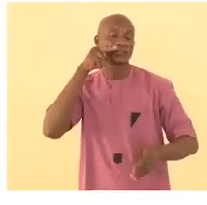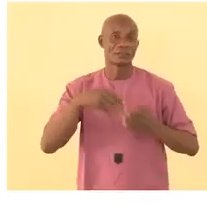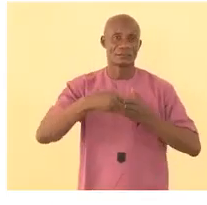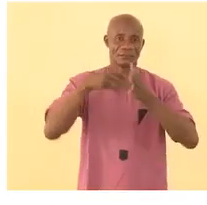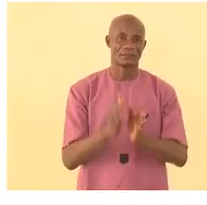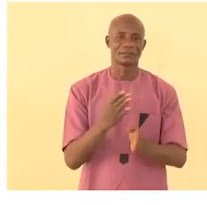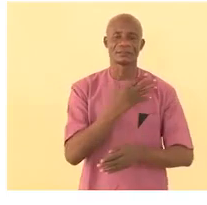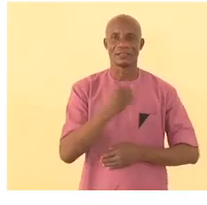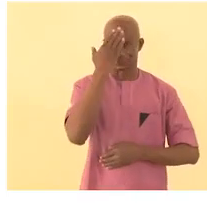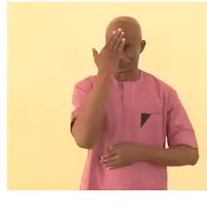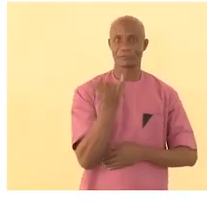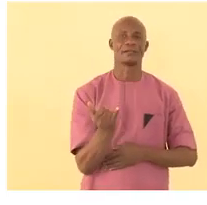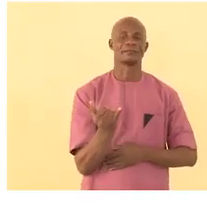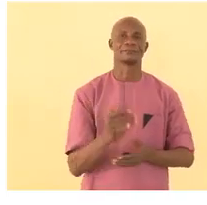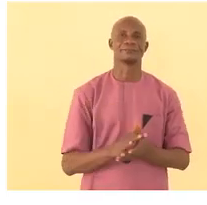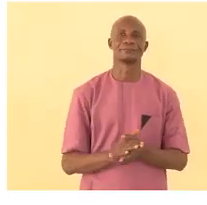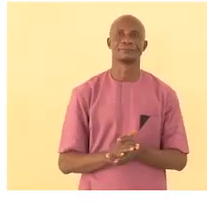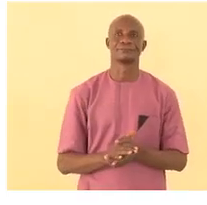why?